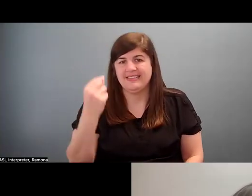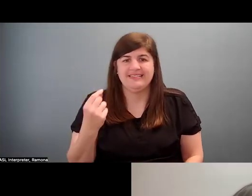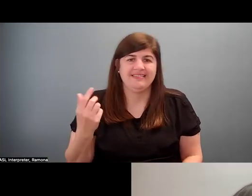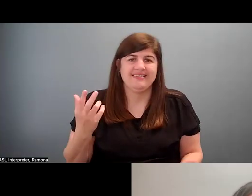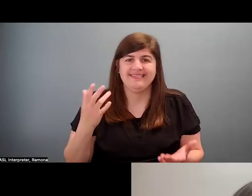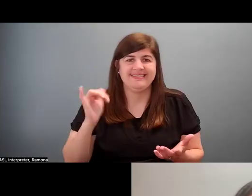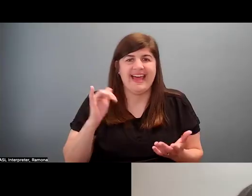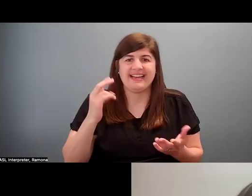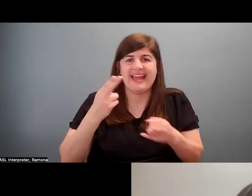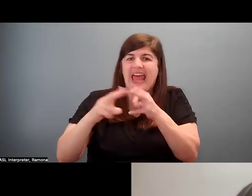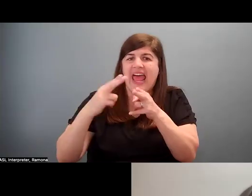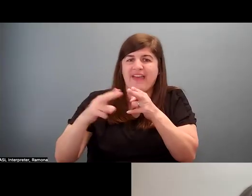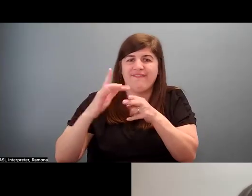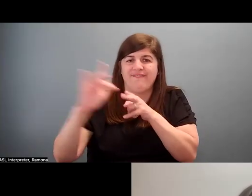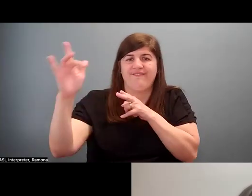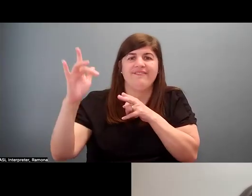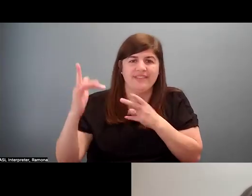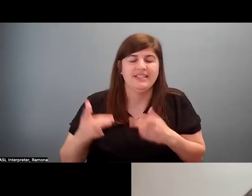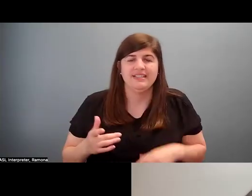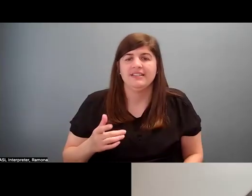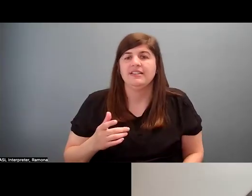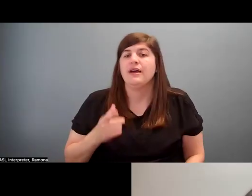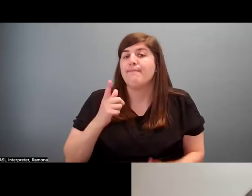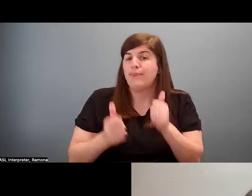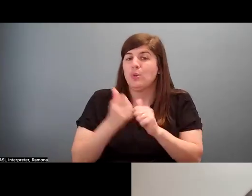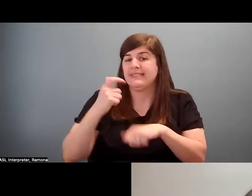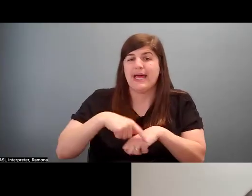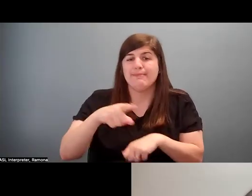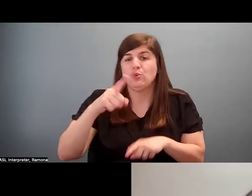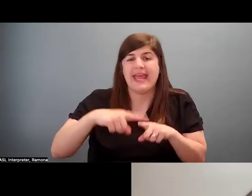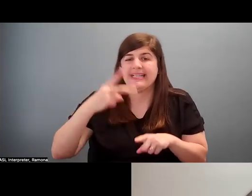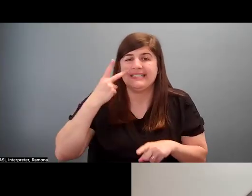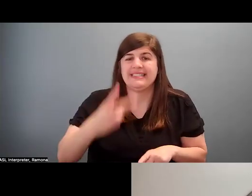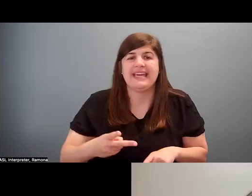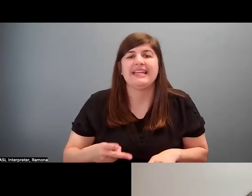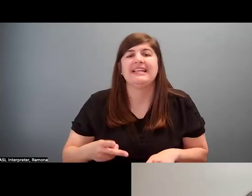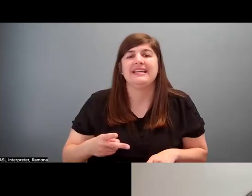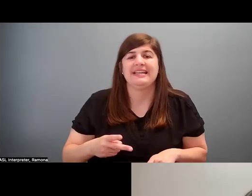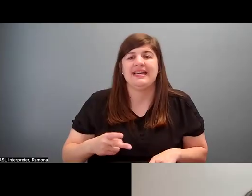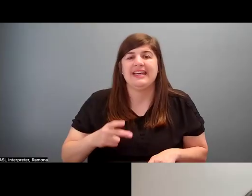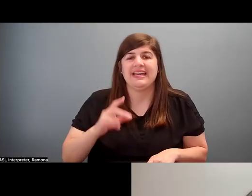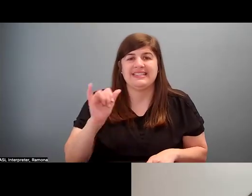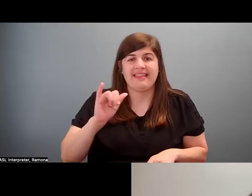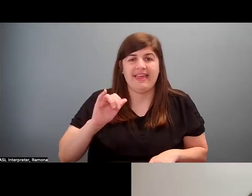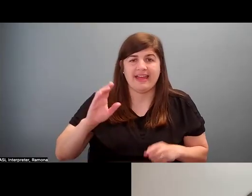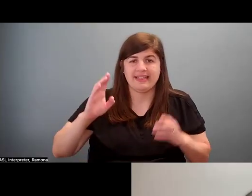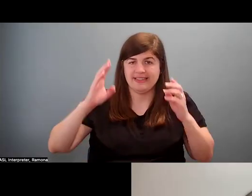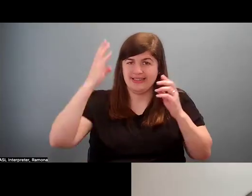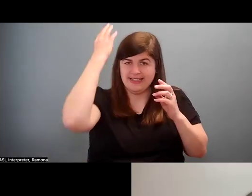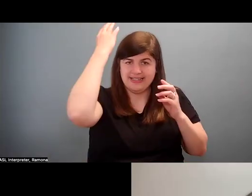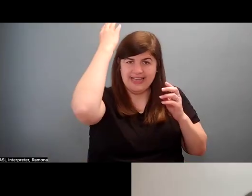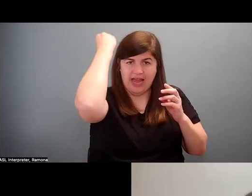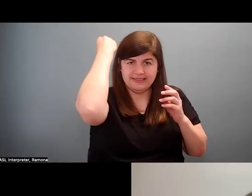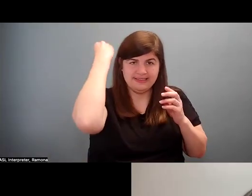that comes out of the shrimp's head. And most of the time you can't see the knife. The knife is like tucked in here, in between